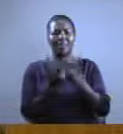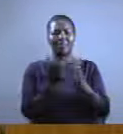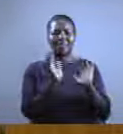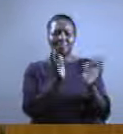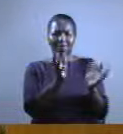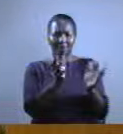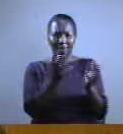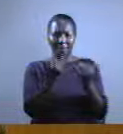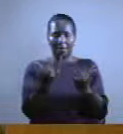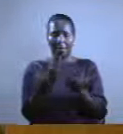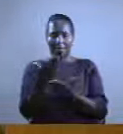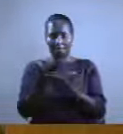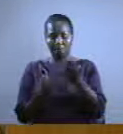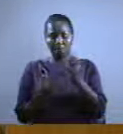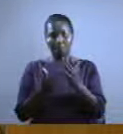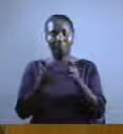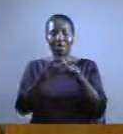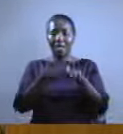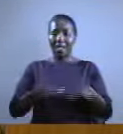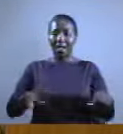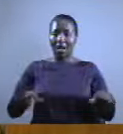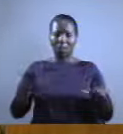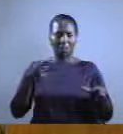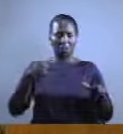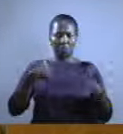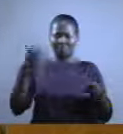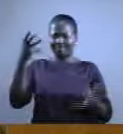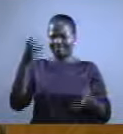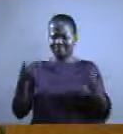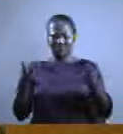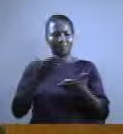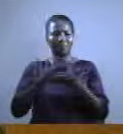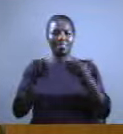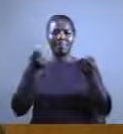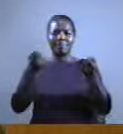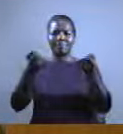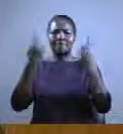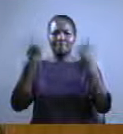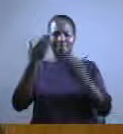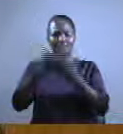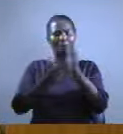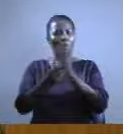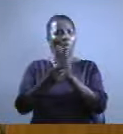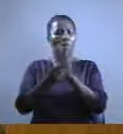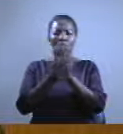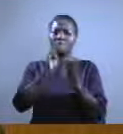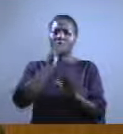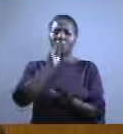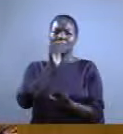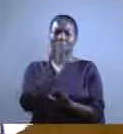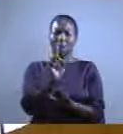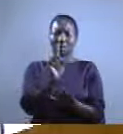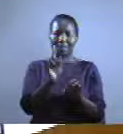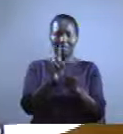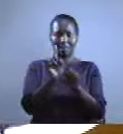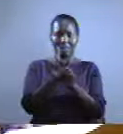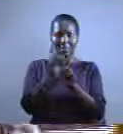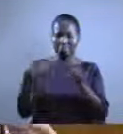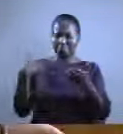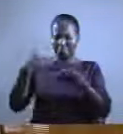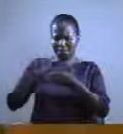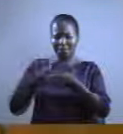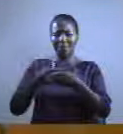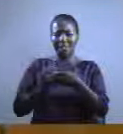provision has led to the uncertainties in the interpretation of the legislation, and blockages